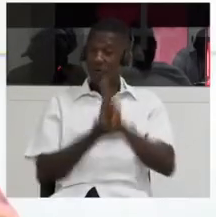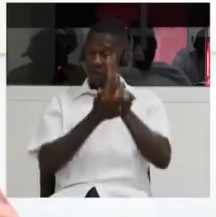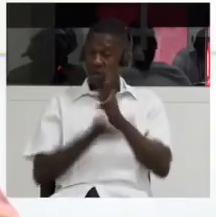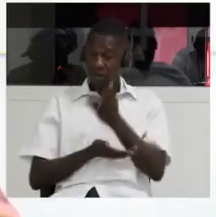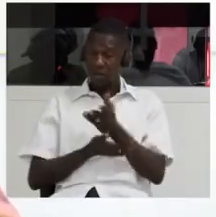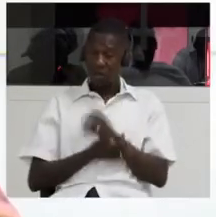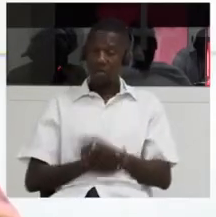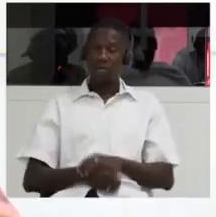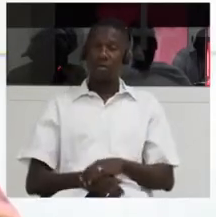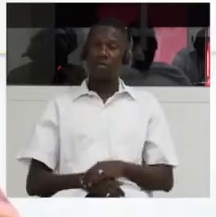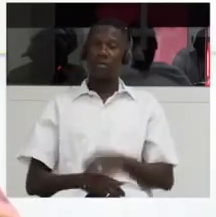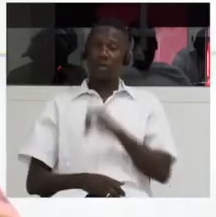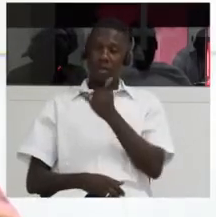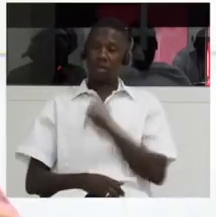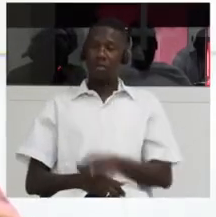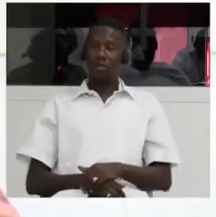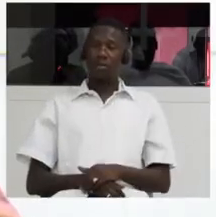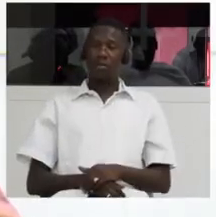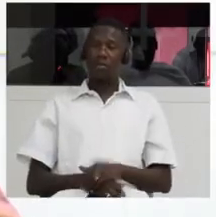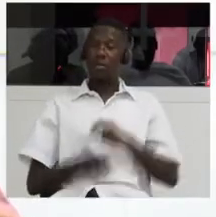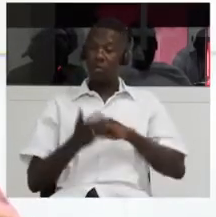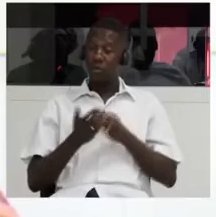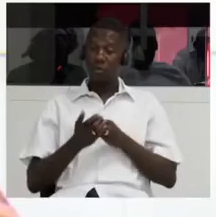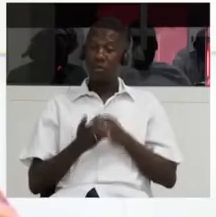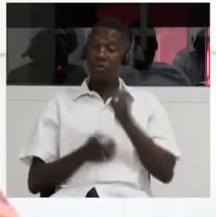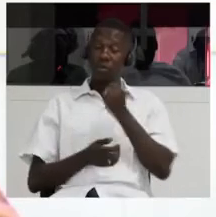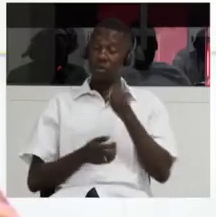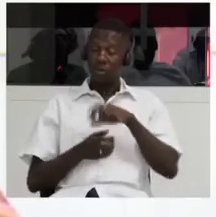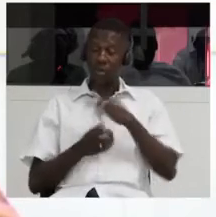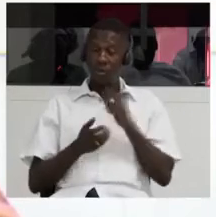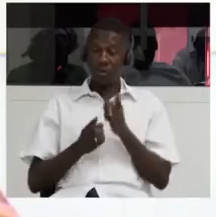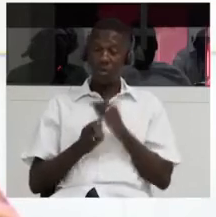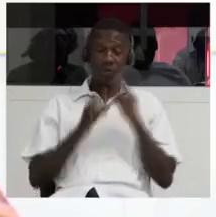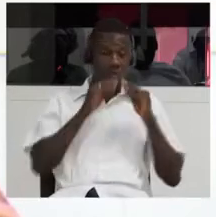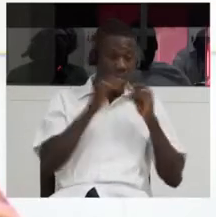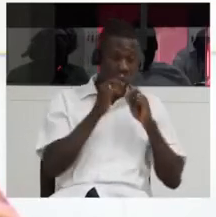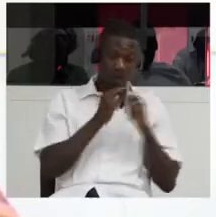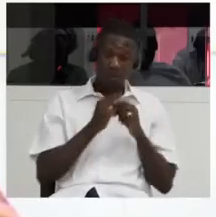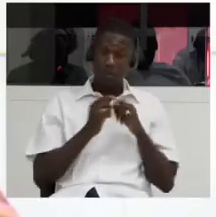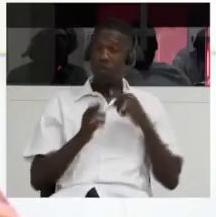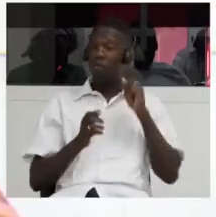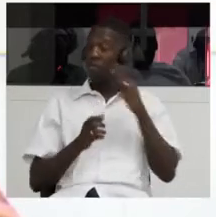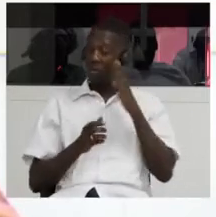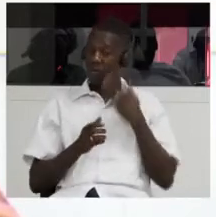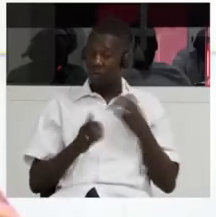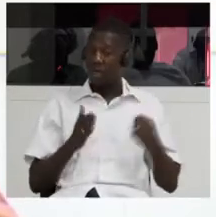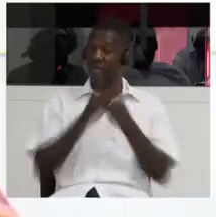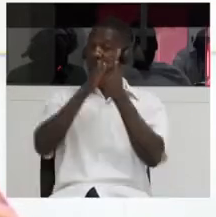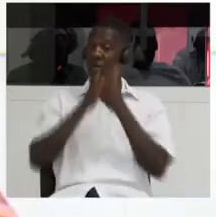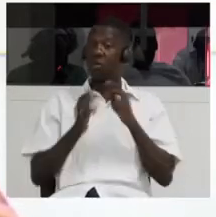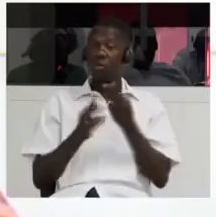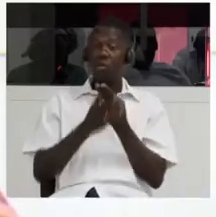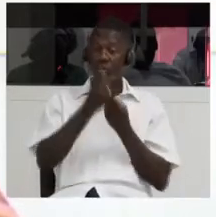rumor, we were to be attacked by both Fajara barracks and Yunum barracks. So obviously, these